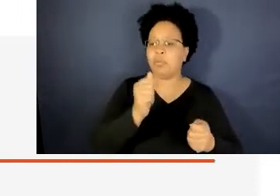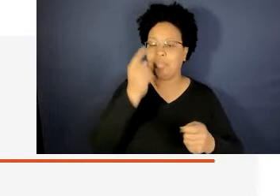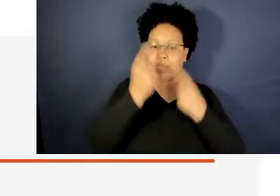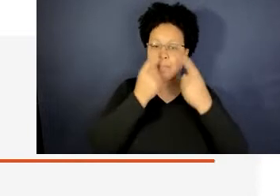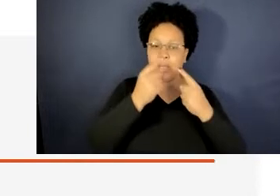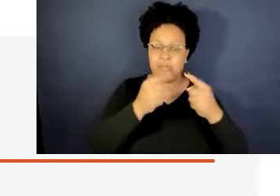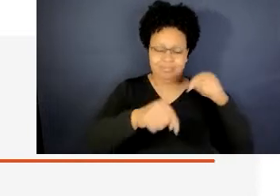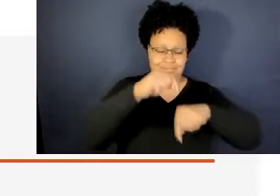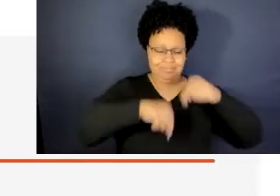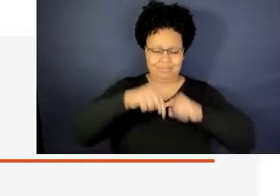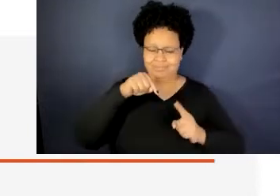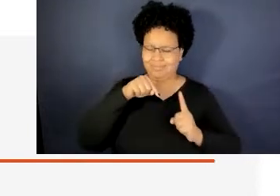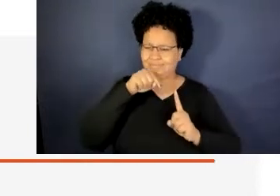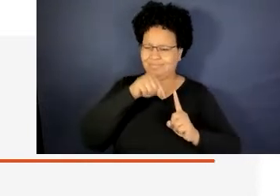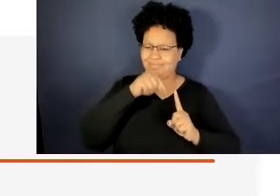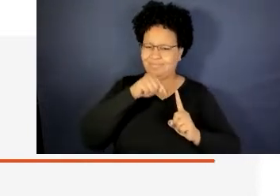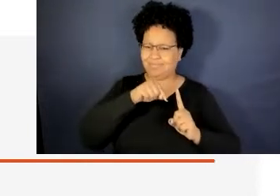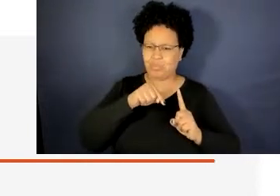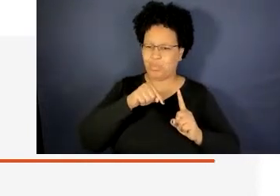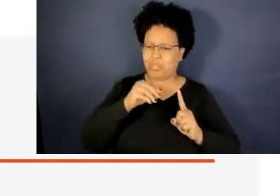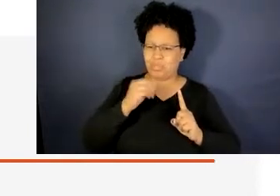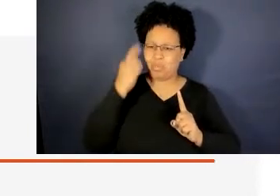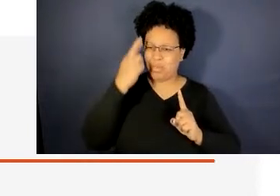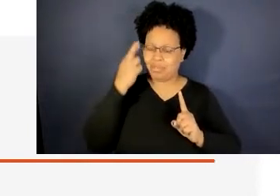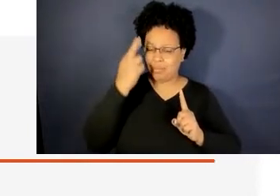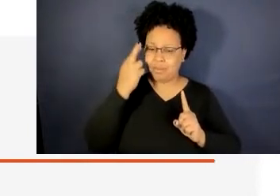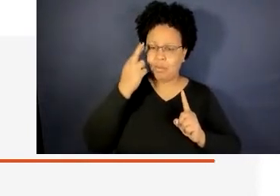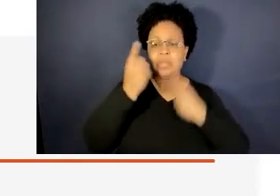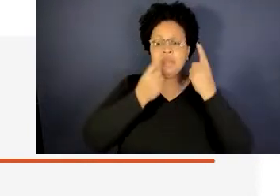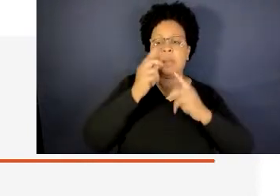trauma and they're going through a lot of chronic stress, there is